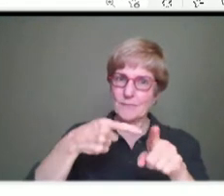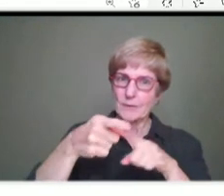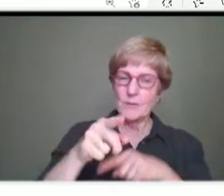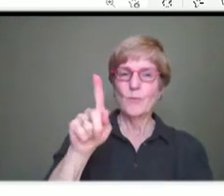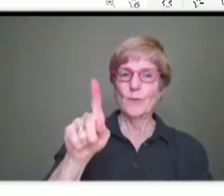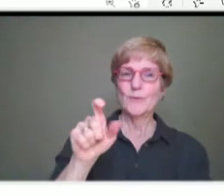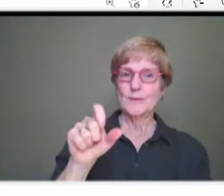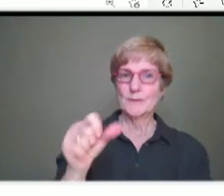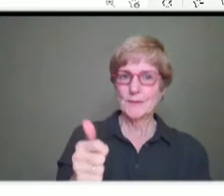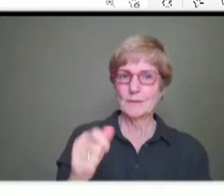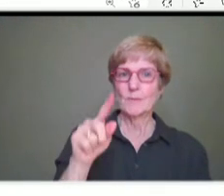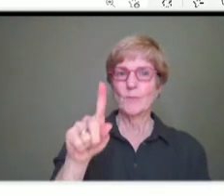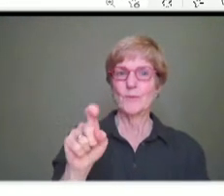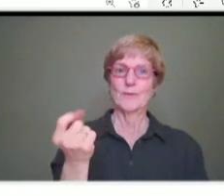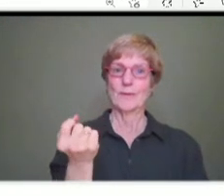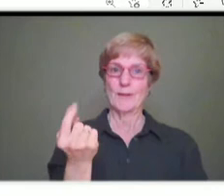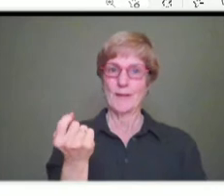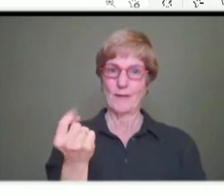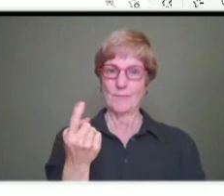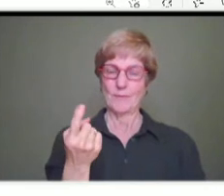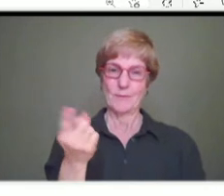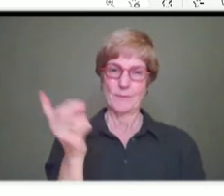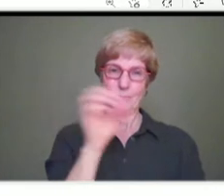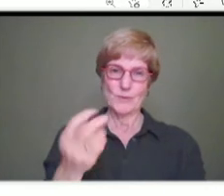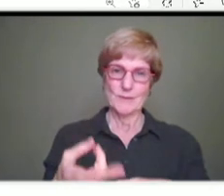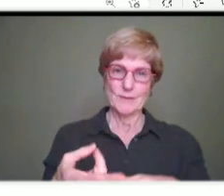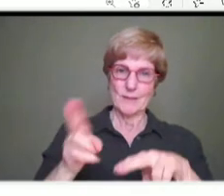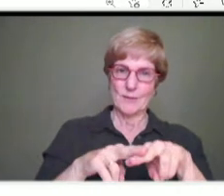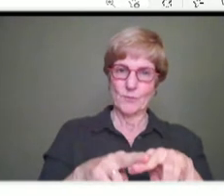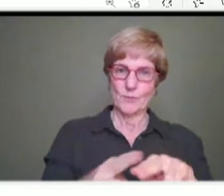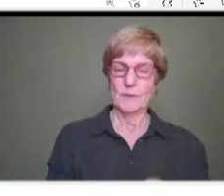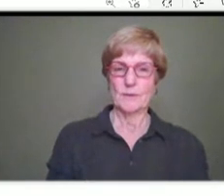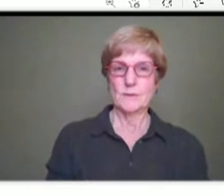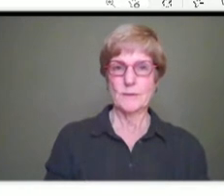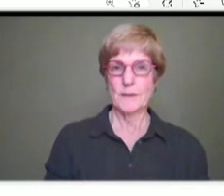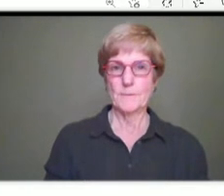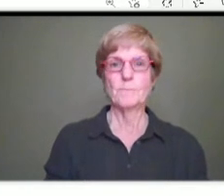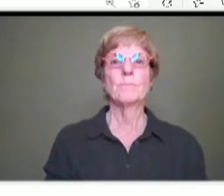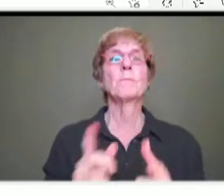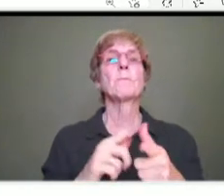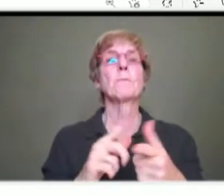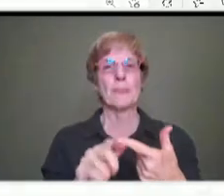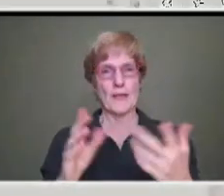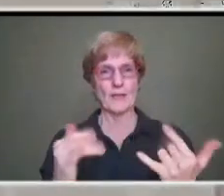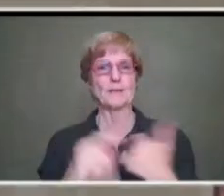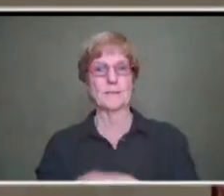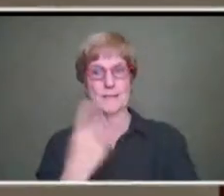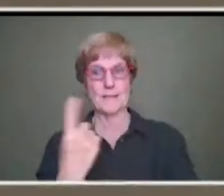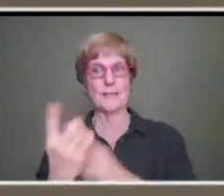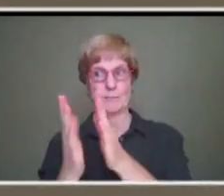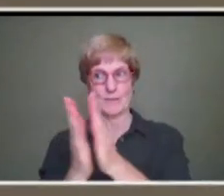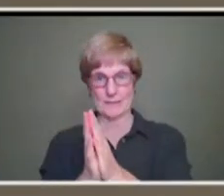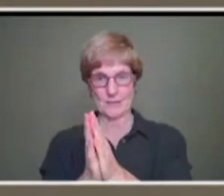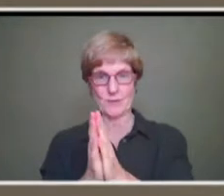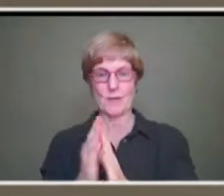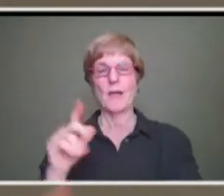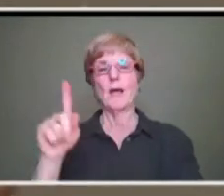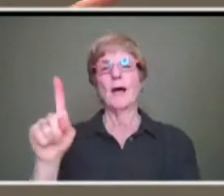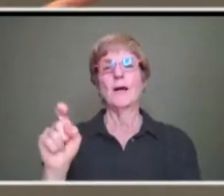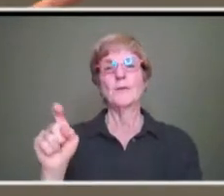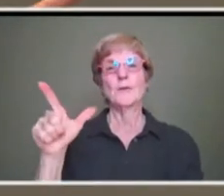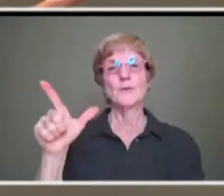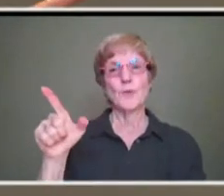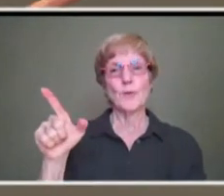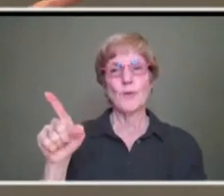to 111 . and then today's petition says 121 to